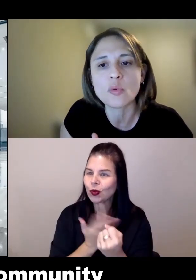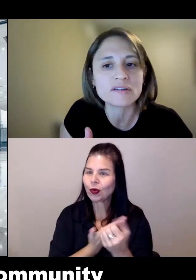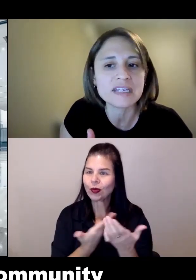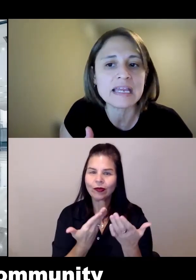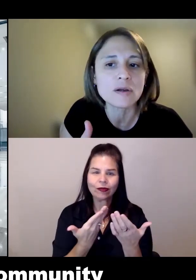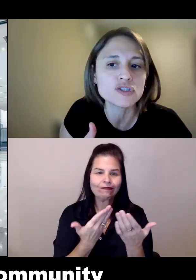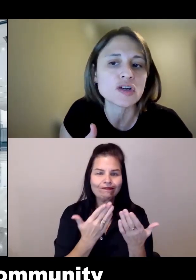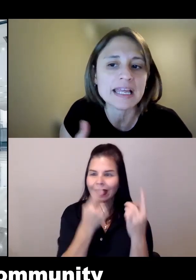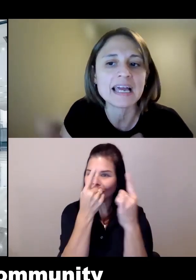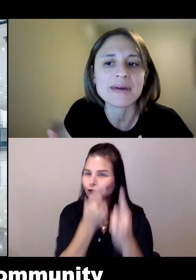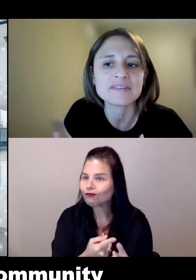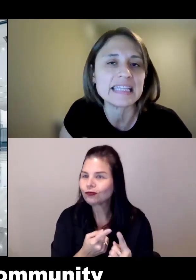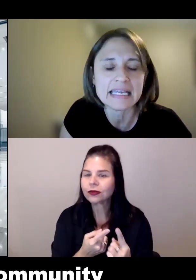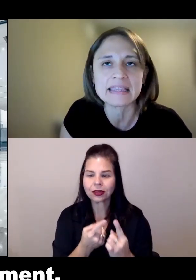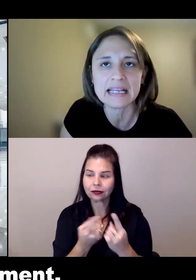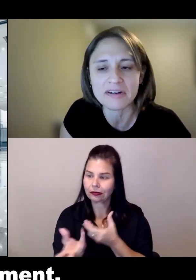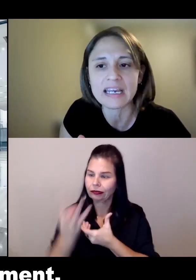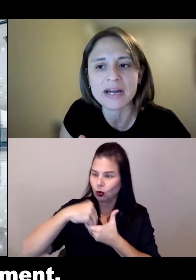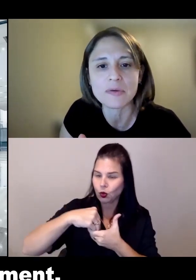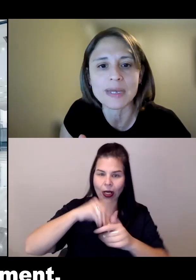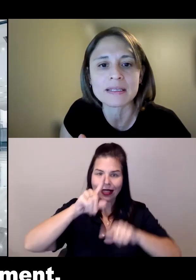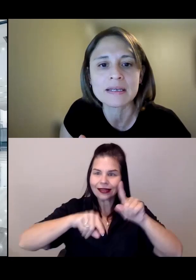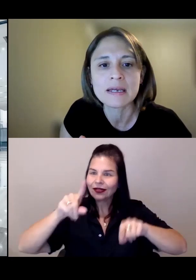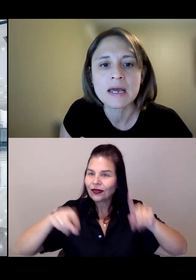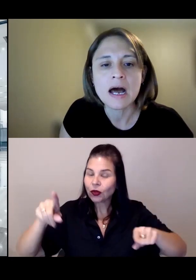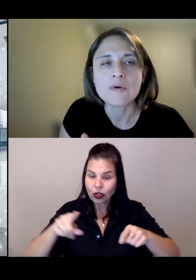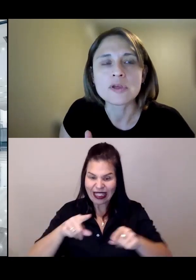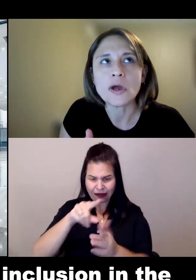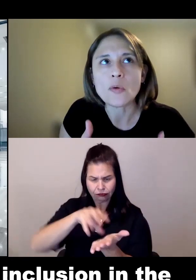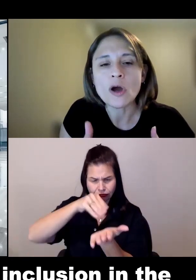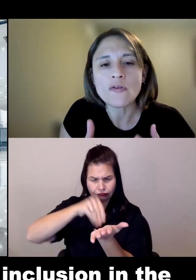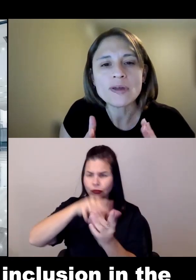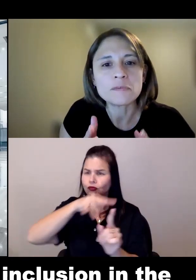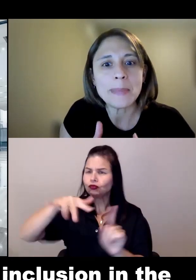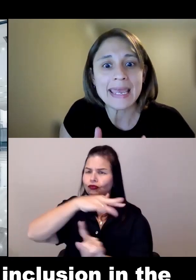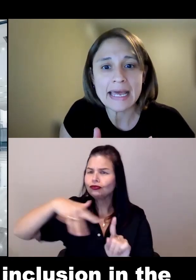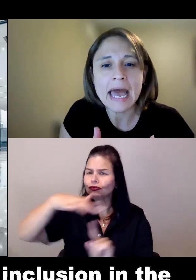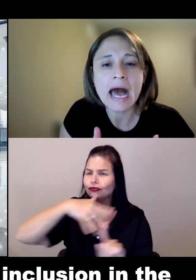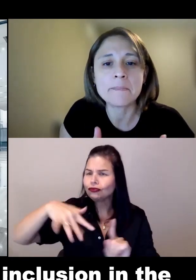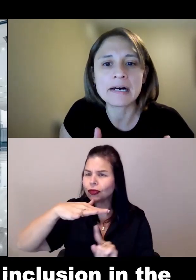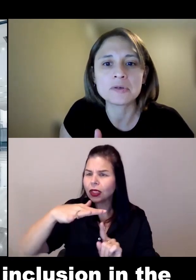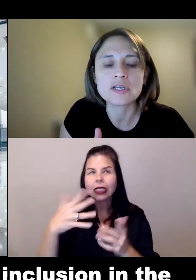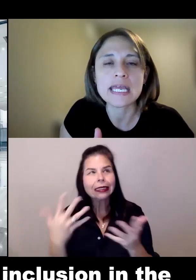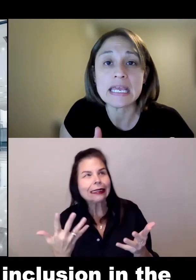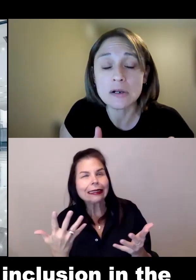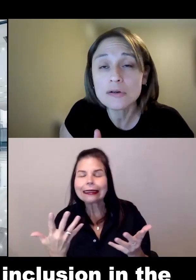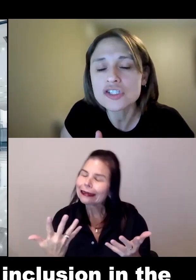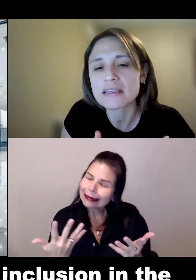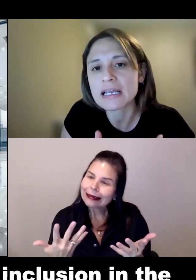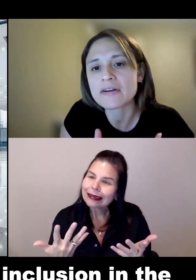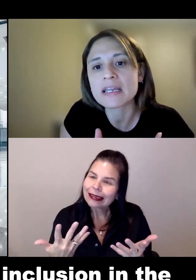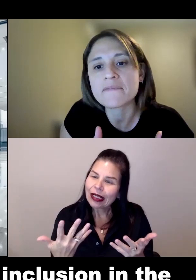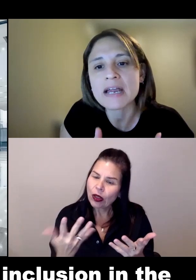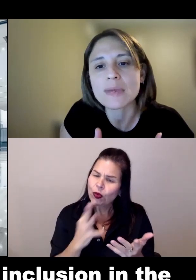goals towards inclusion and diversity in the learning environment. You know, we often speak about